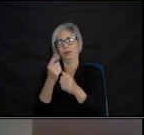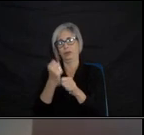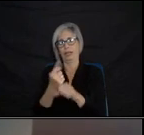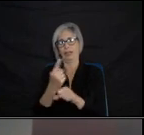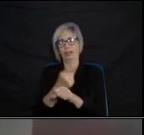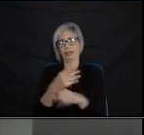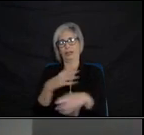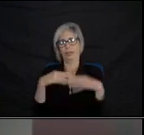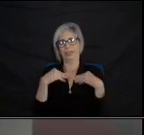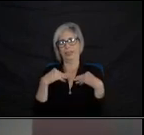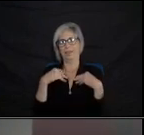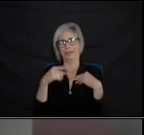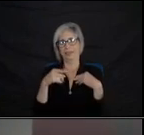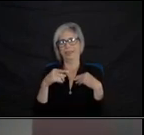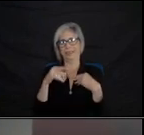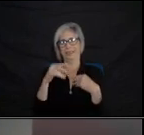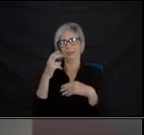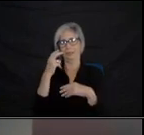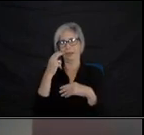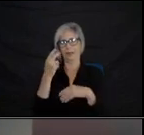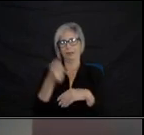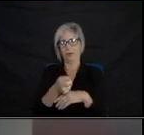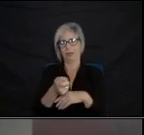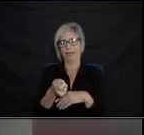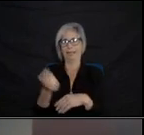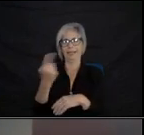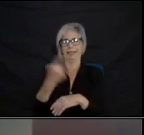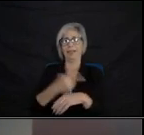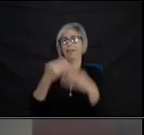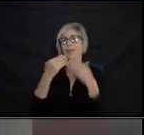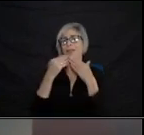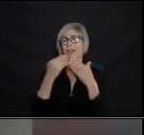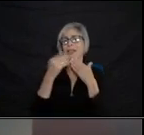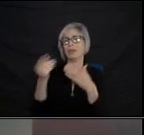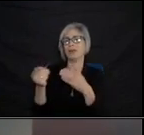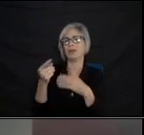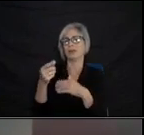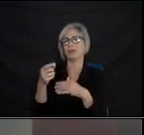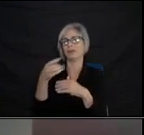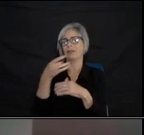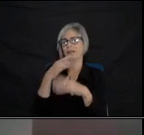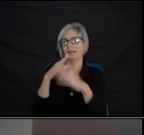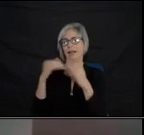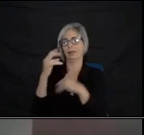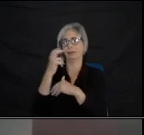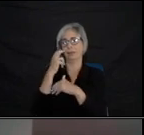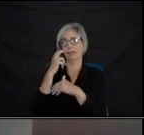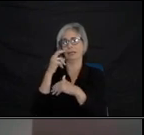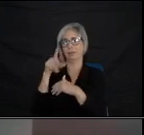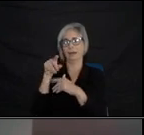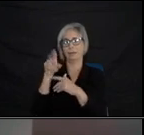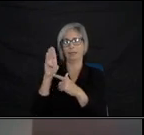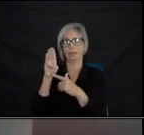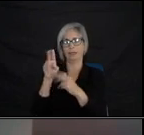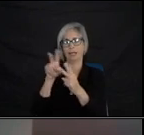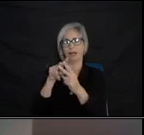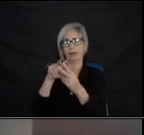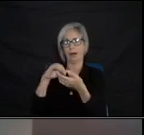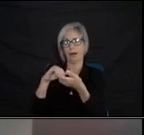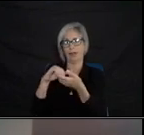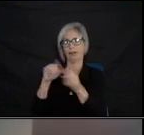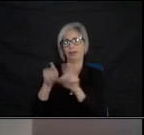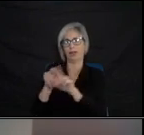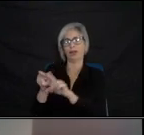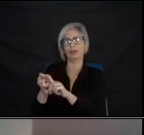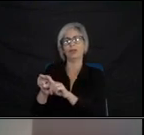to accept the proclamation. And I just wanted to say thank you on behalf of the Lighthouse for the Blind of the Palm Beaches, our partner, as well